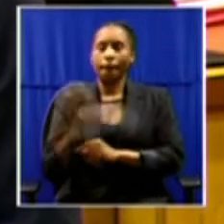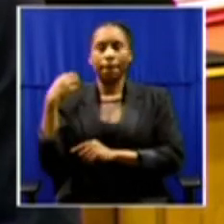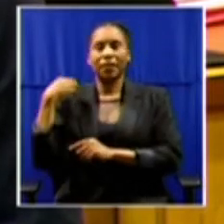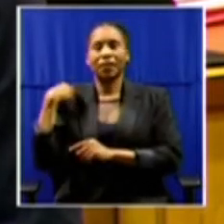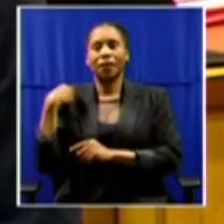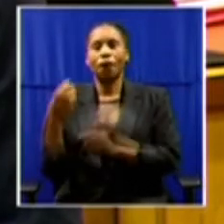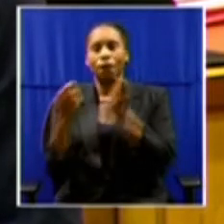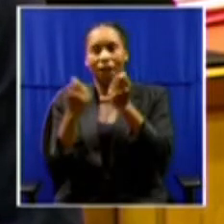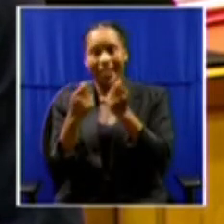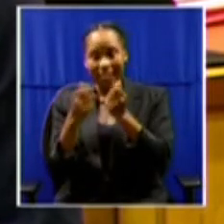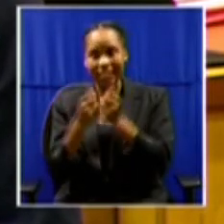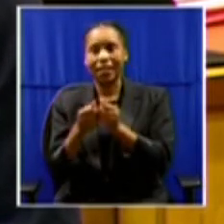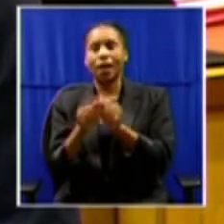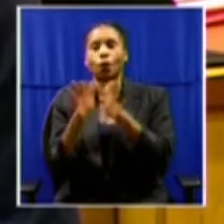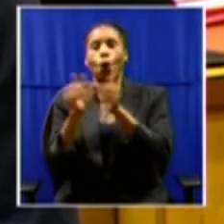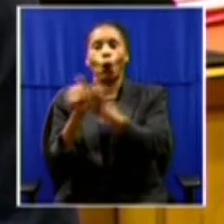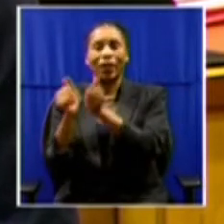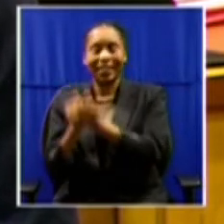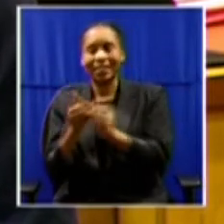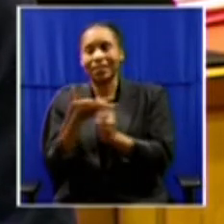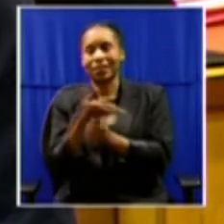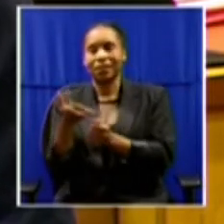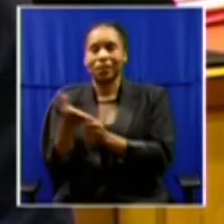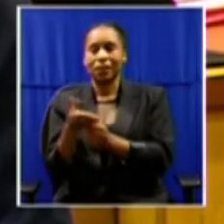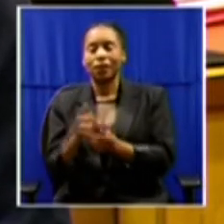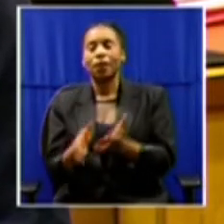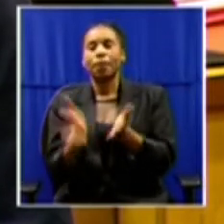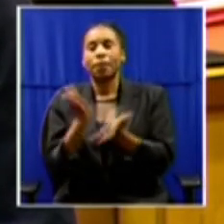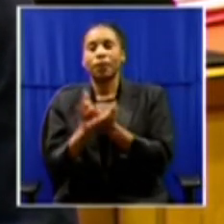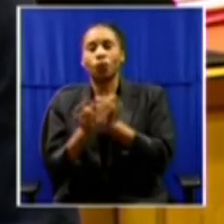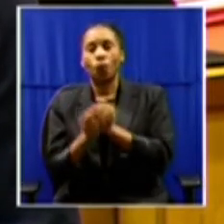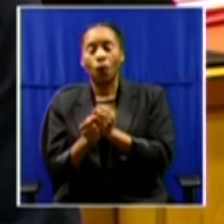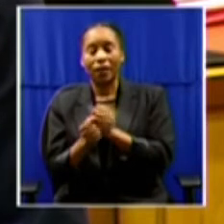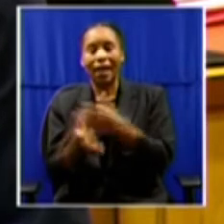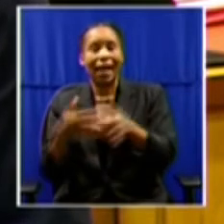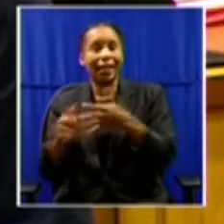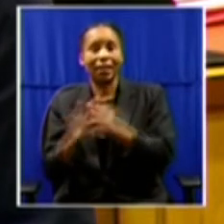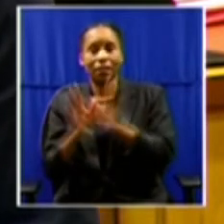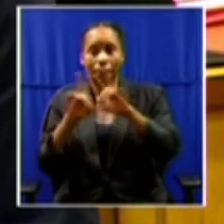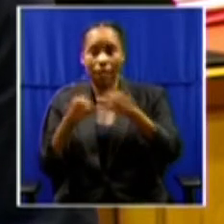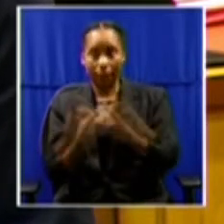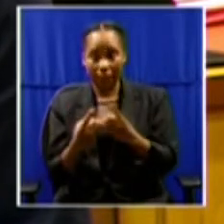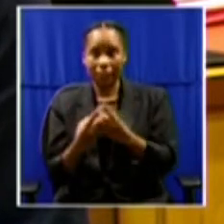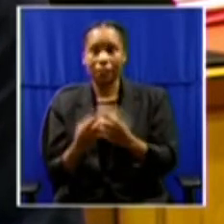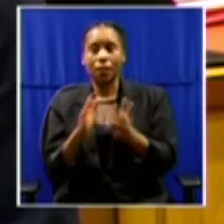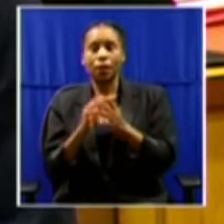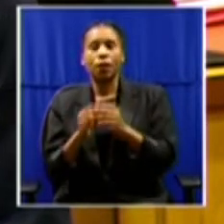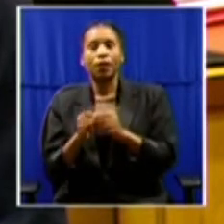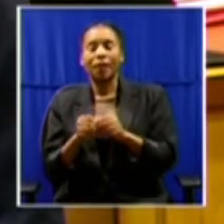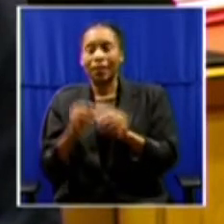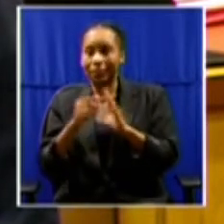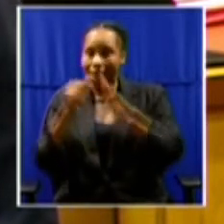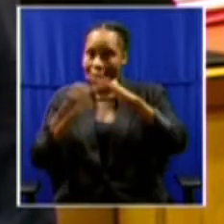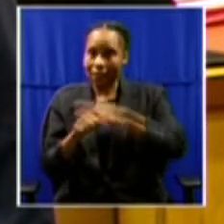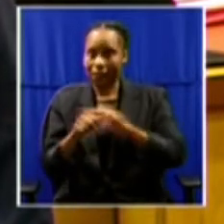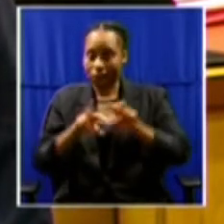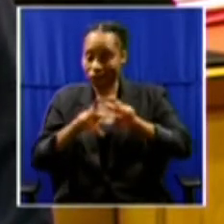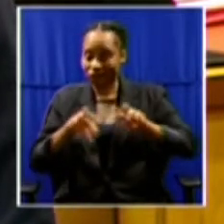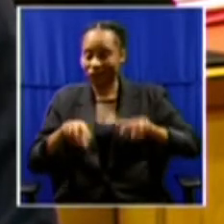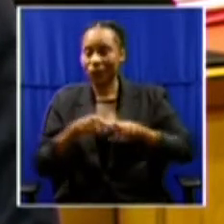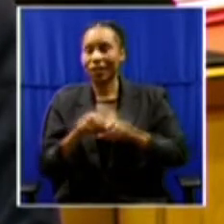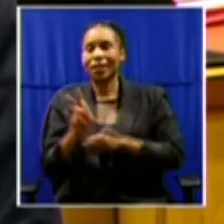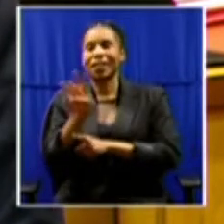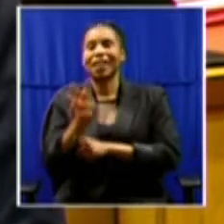to ensure that whatever entity or department or municipality that is under the investigation of the SIU, they